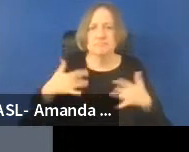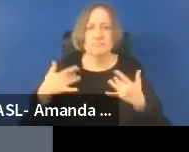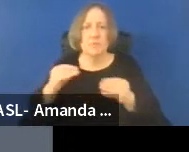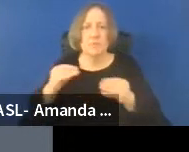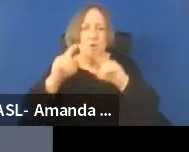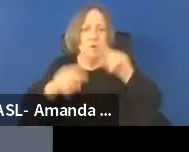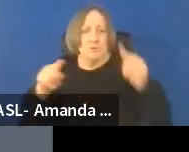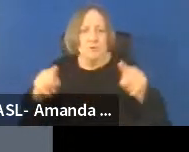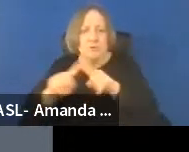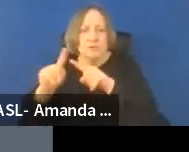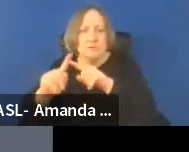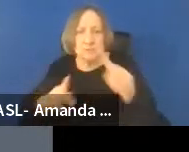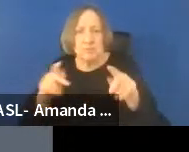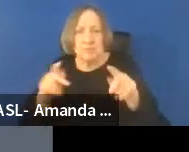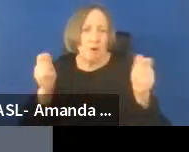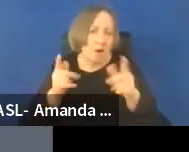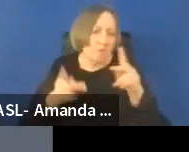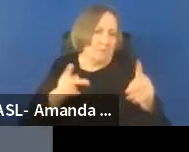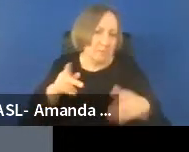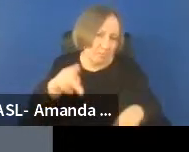diverse Portlanders and all Portlanders.